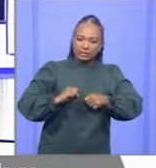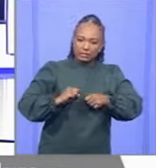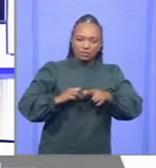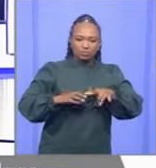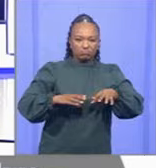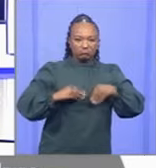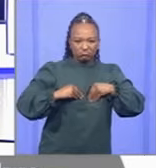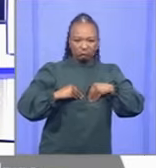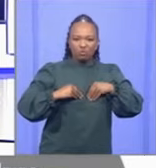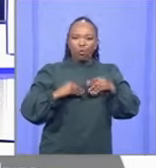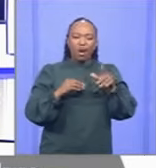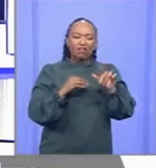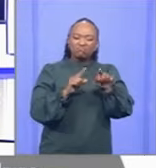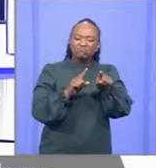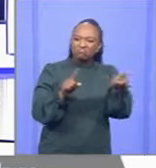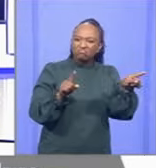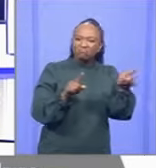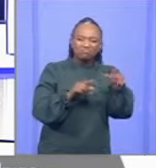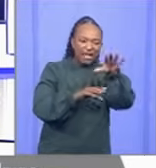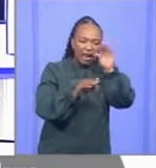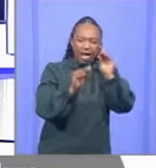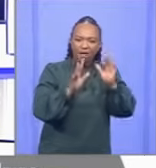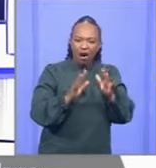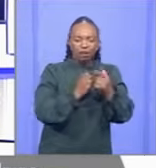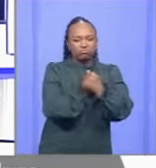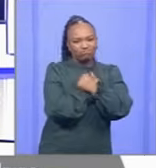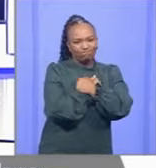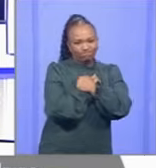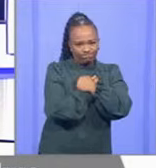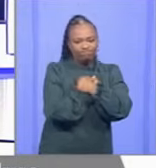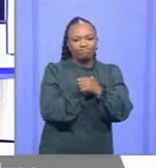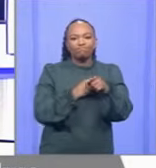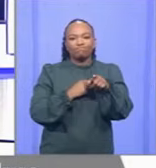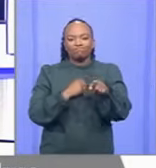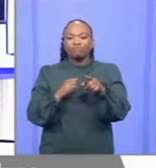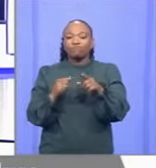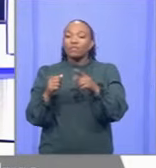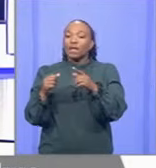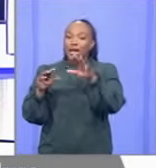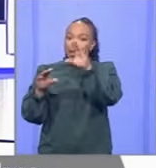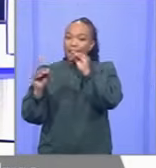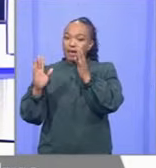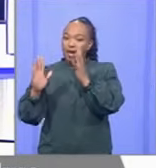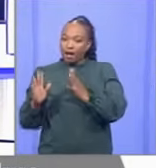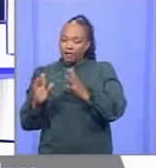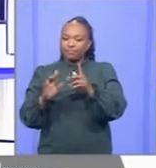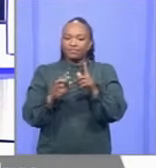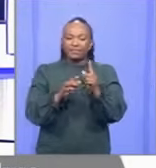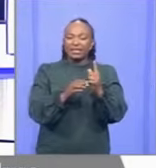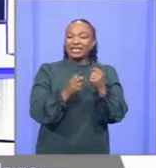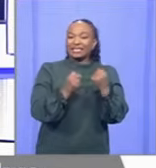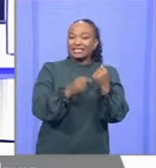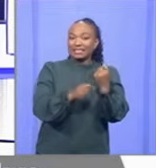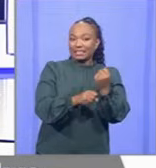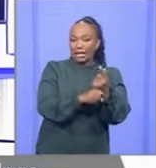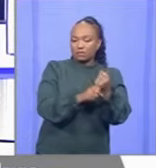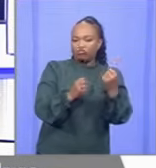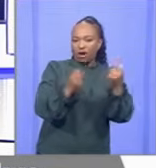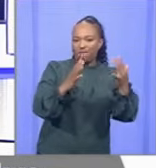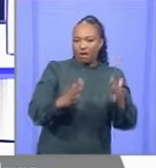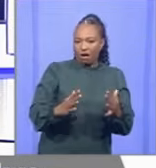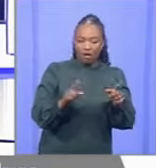ke baratiwa ba bona. Baratiwa ga mmogo le mootledi wa bona ba hlokofetšege thekisi yeo e bego